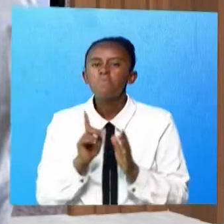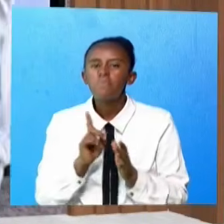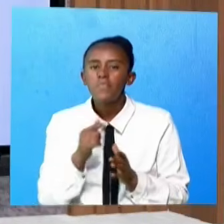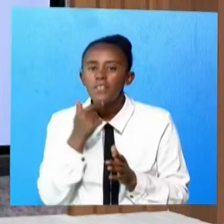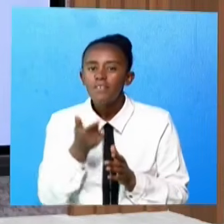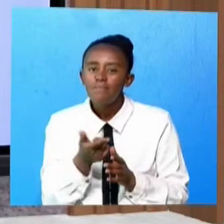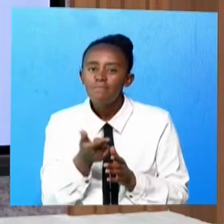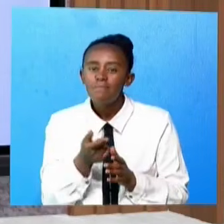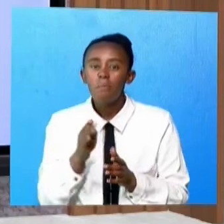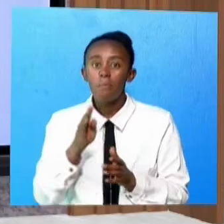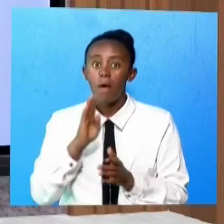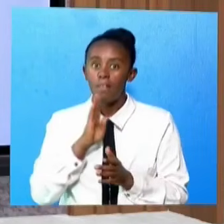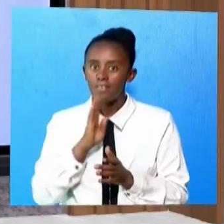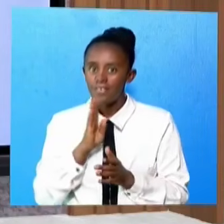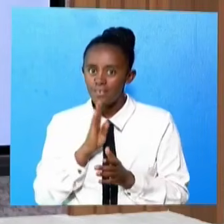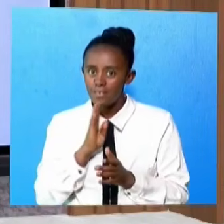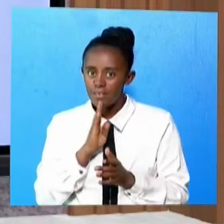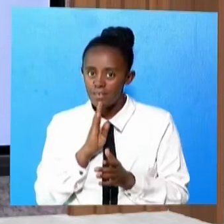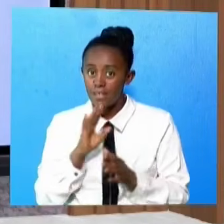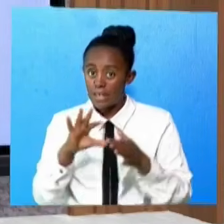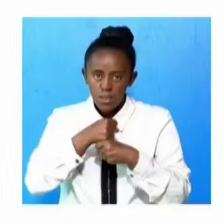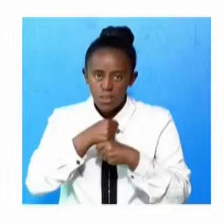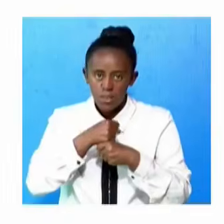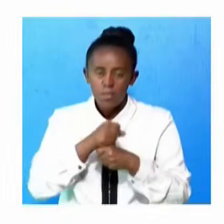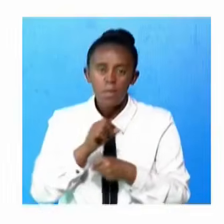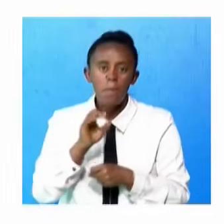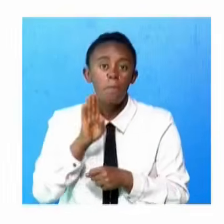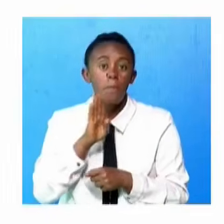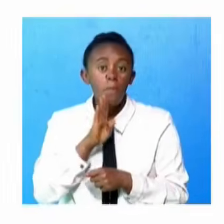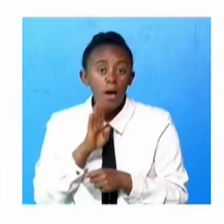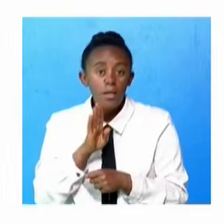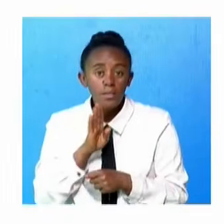Bati, when it comes in the sentence,